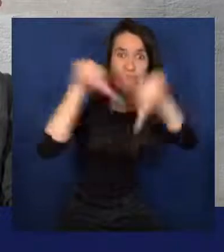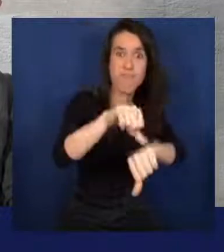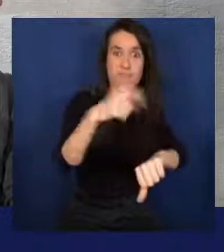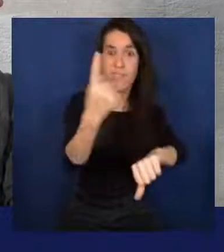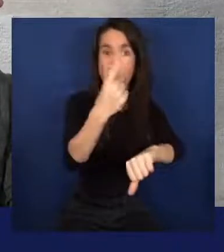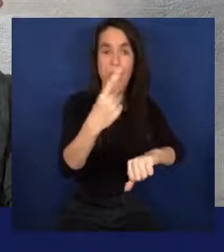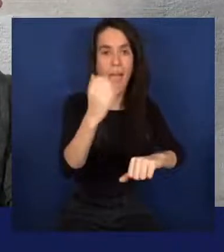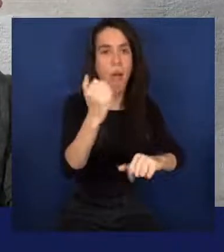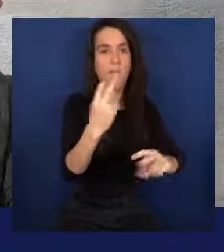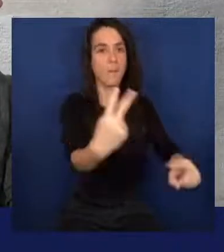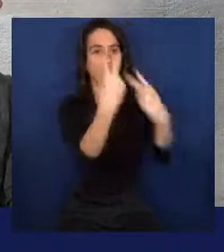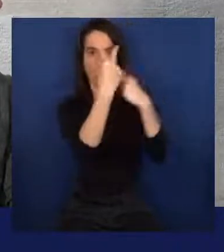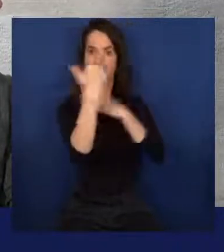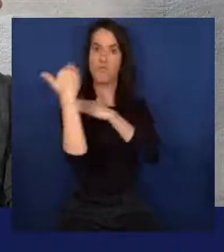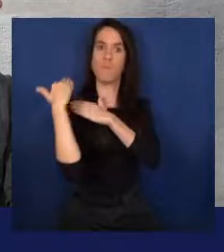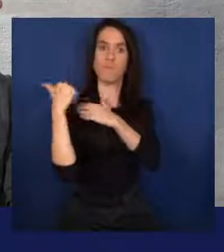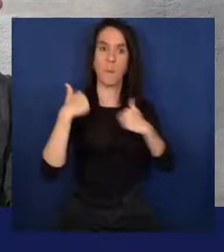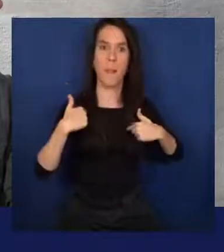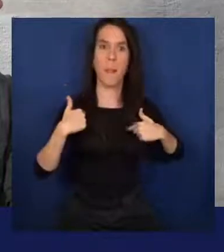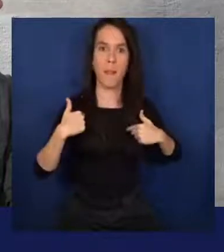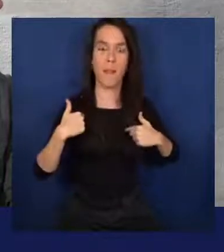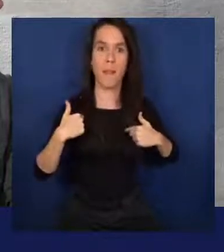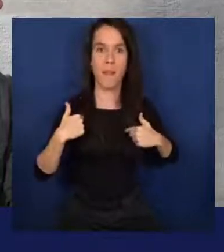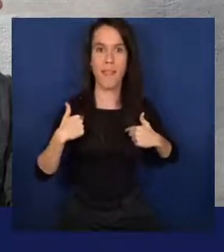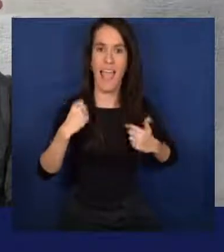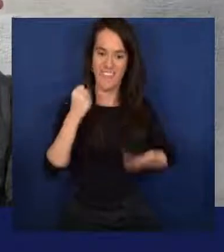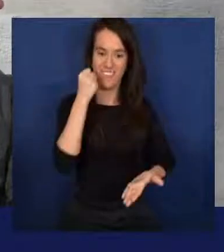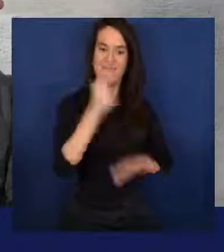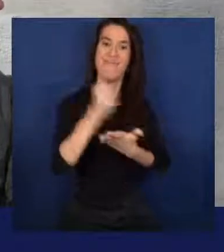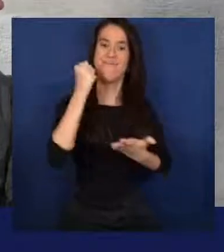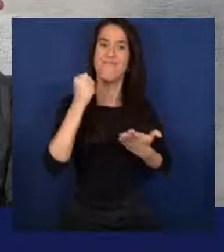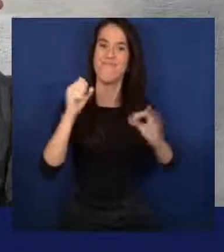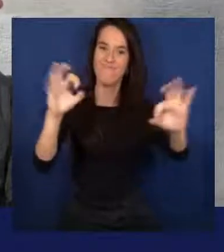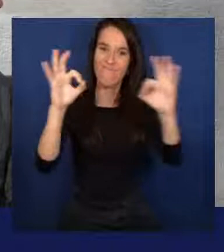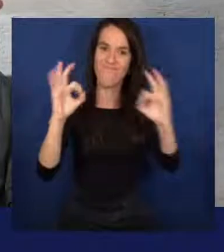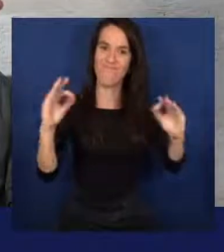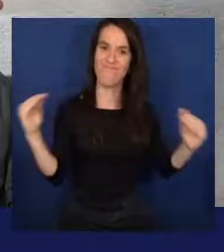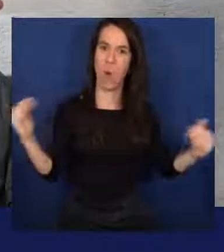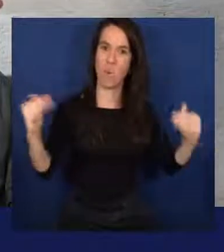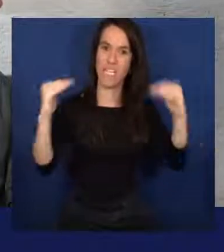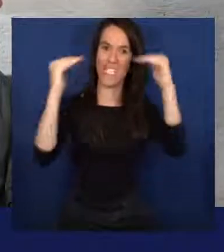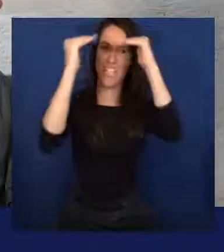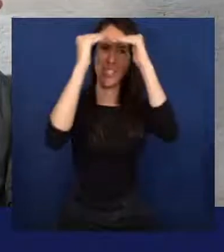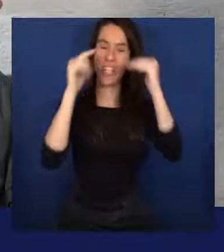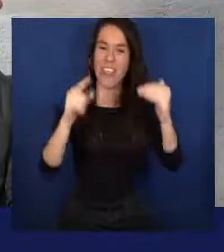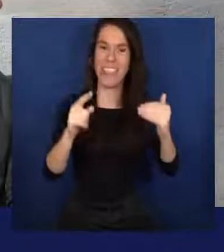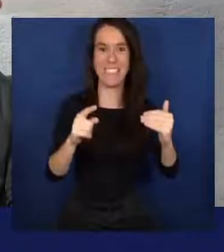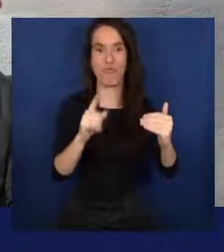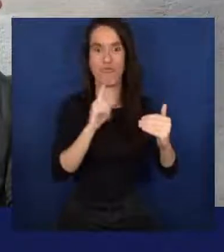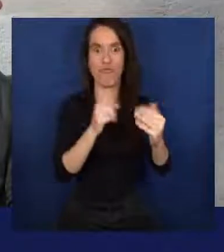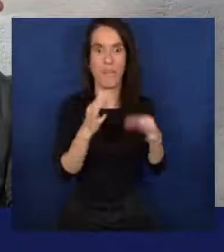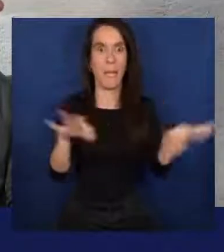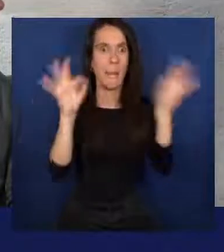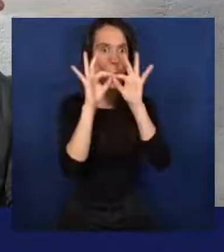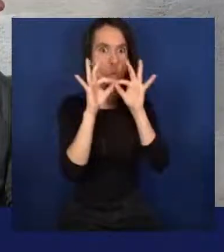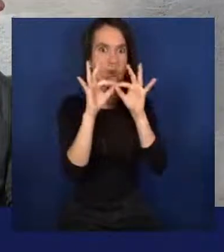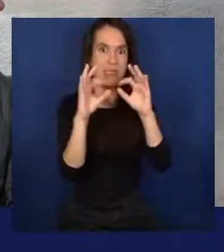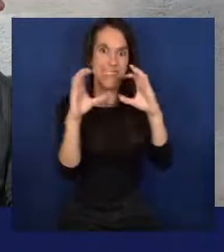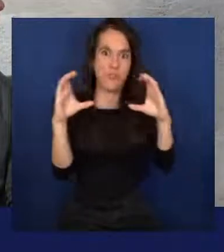it, but the state organization that certified it. Yeah, and the authority and the certifying body, you know, that's the nature of it.